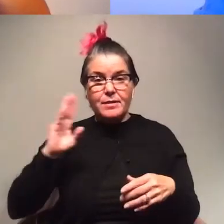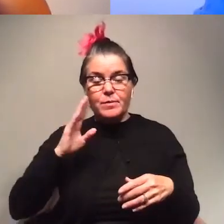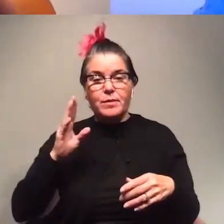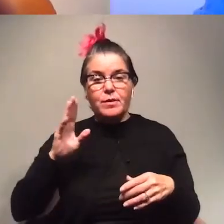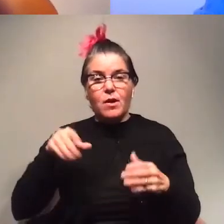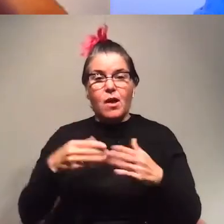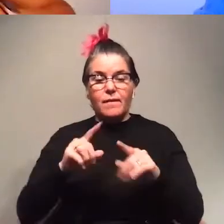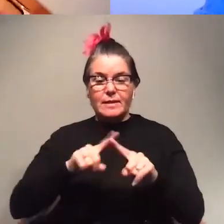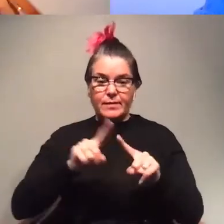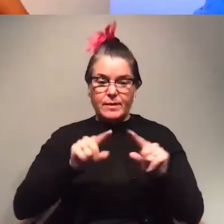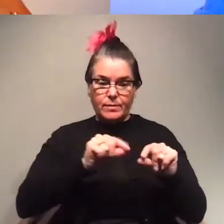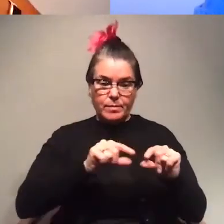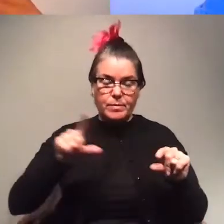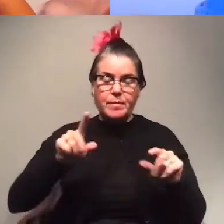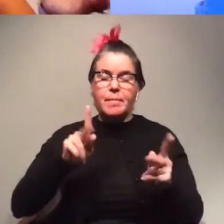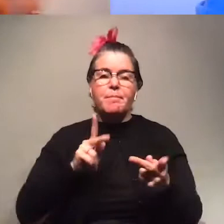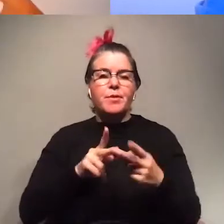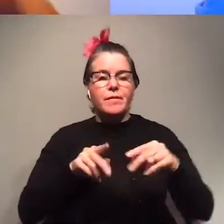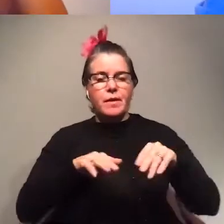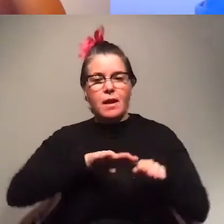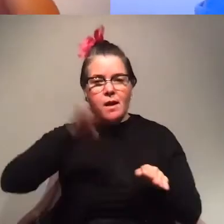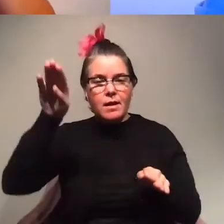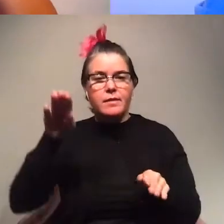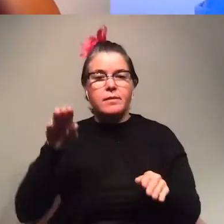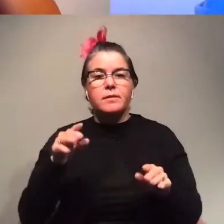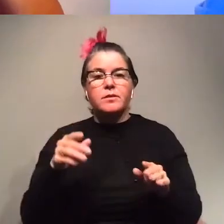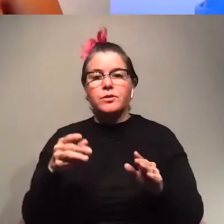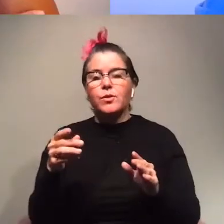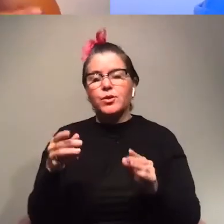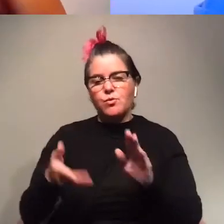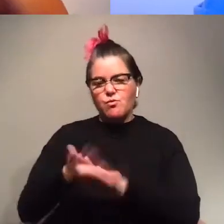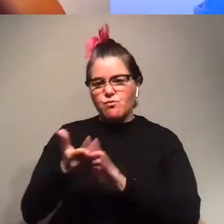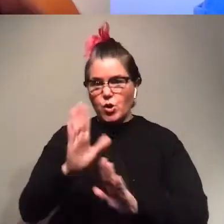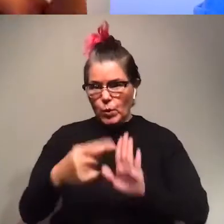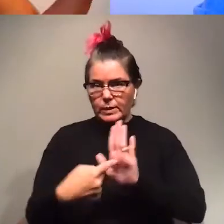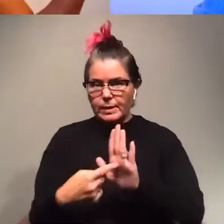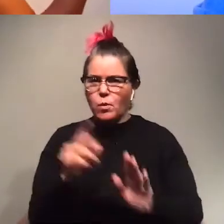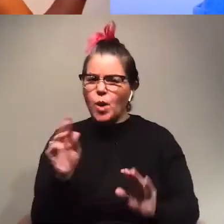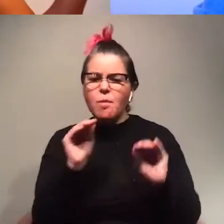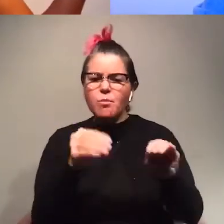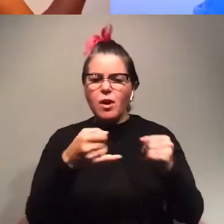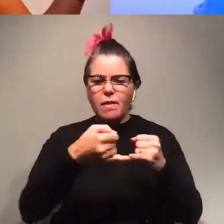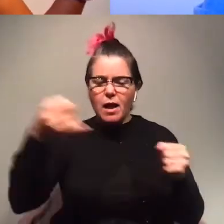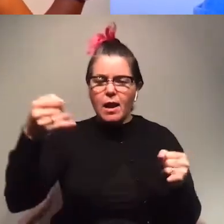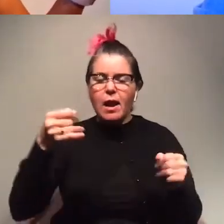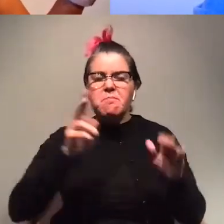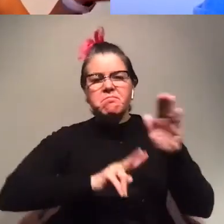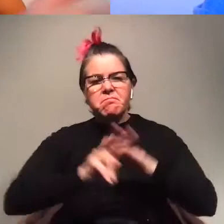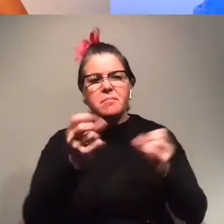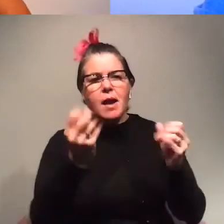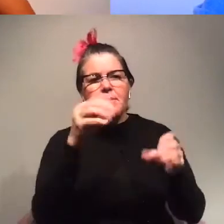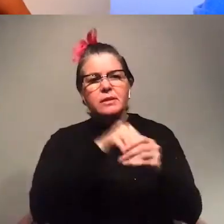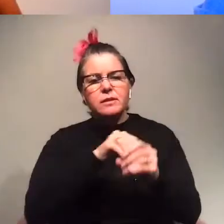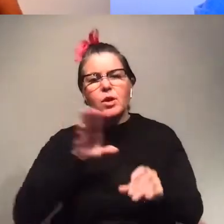little vials, it'll make a perfect line. And when you run your sample, you figure out where your sample fits on that line, and you predict how much is present in your